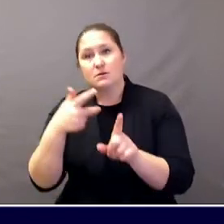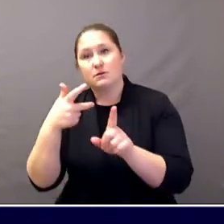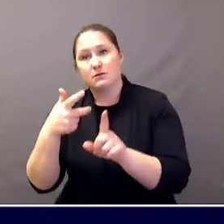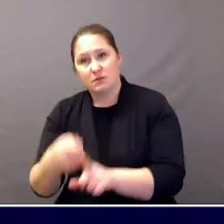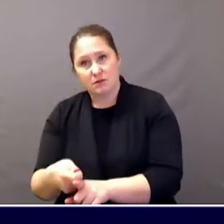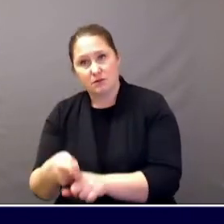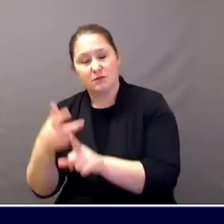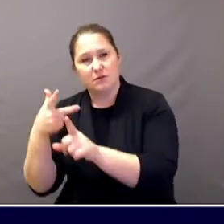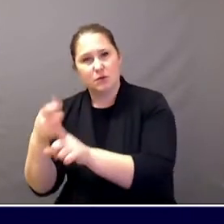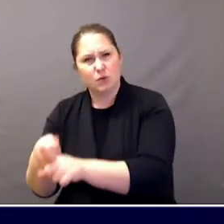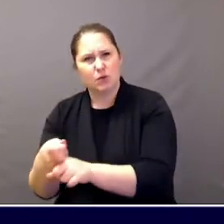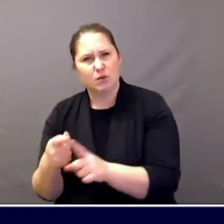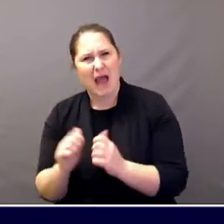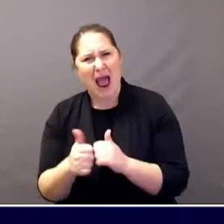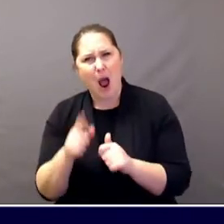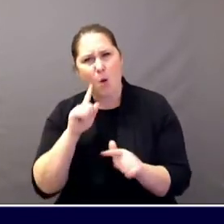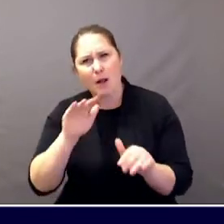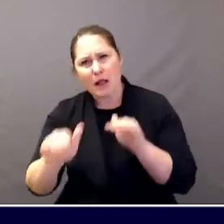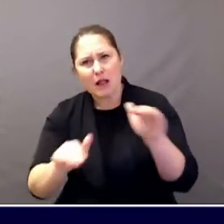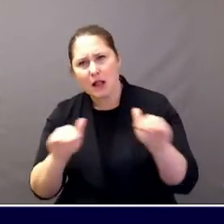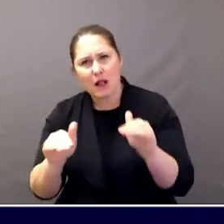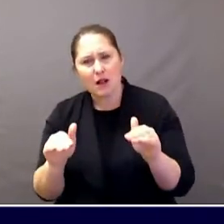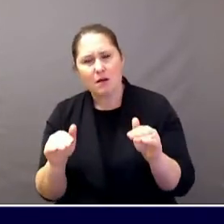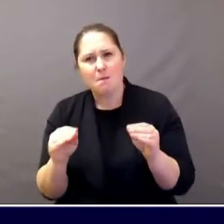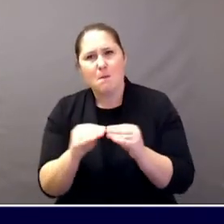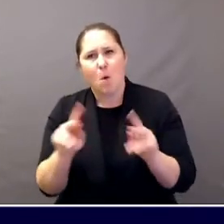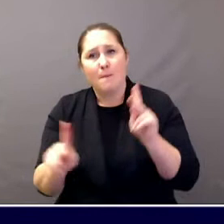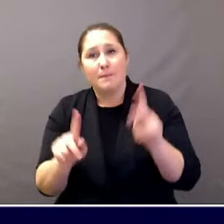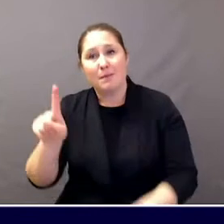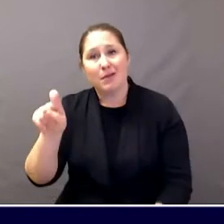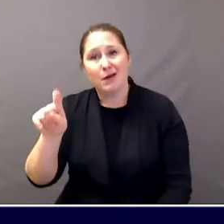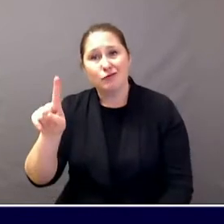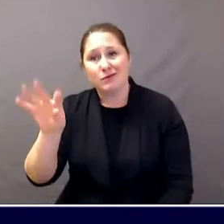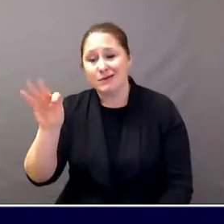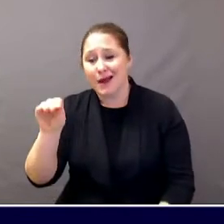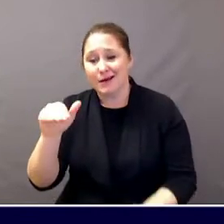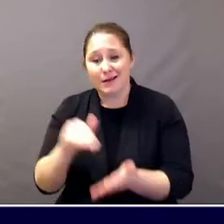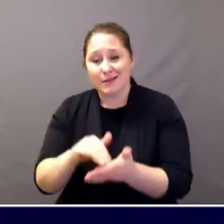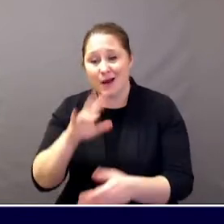larger numbers of people? Sure thing, Don. I'm happy to provide that update.